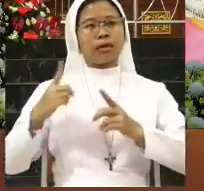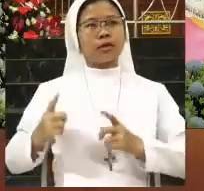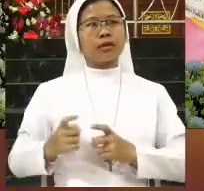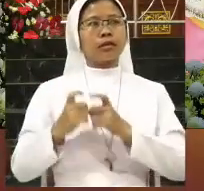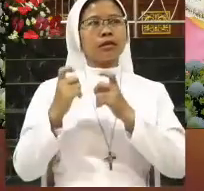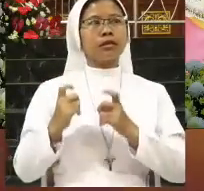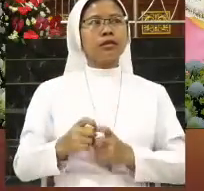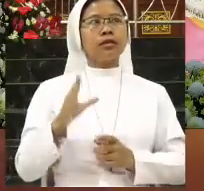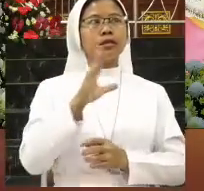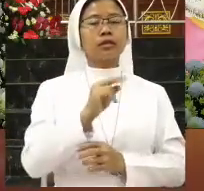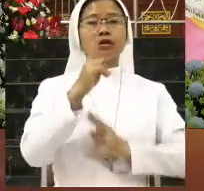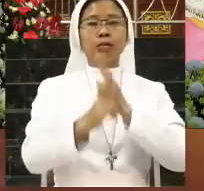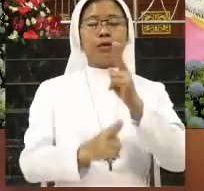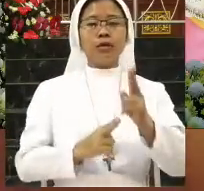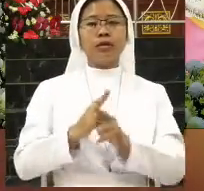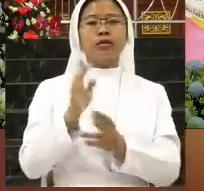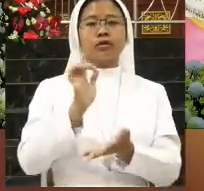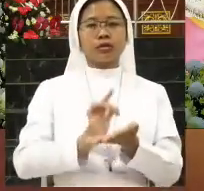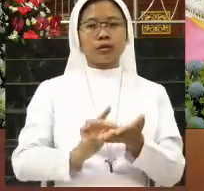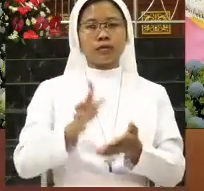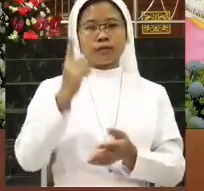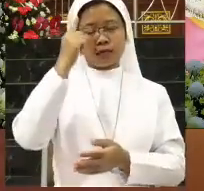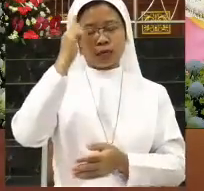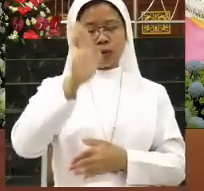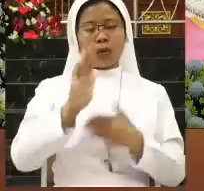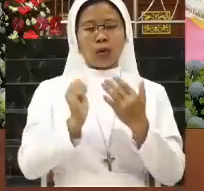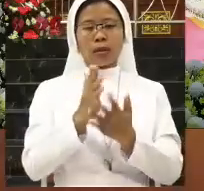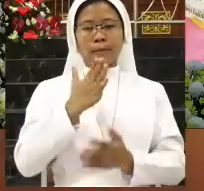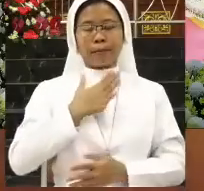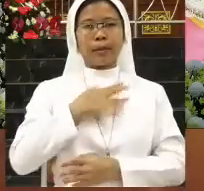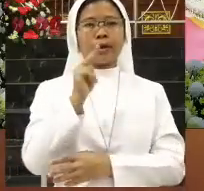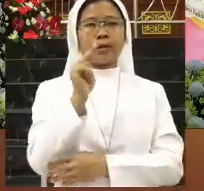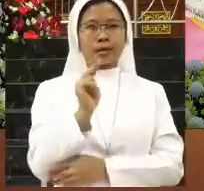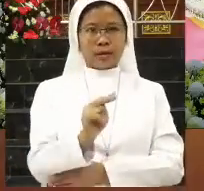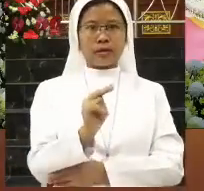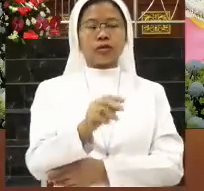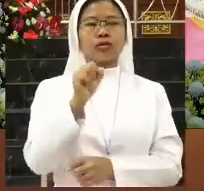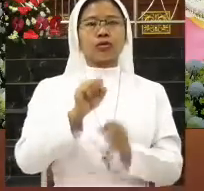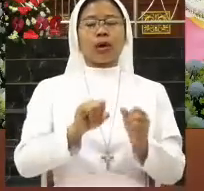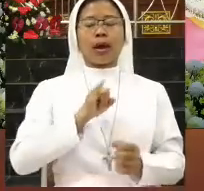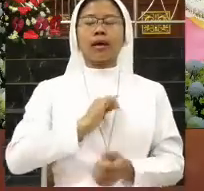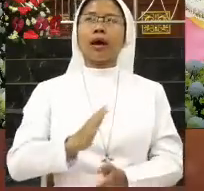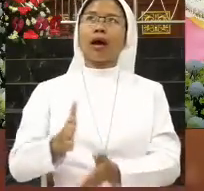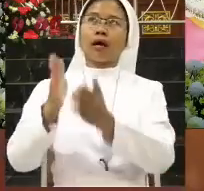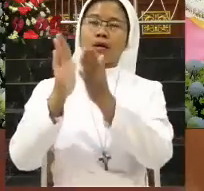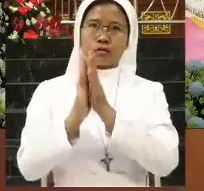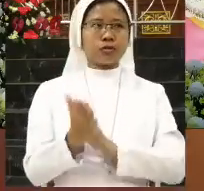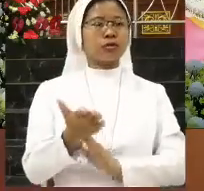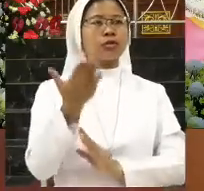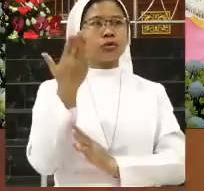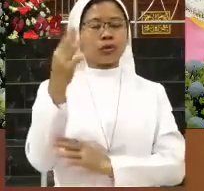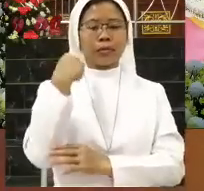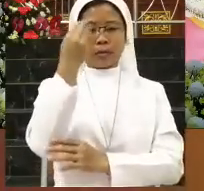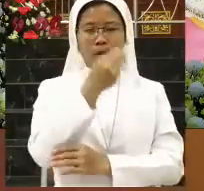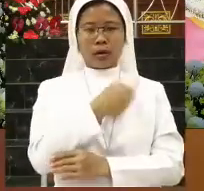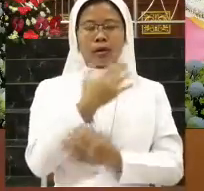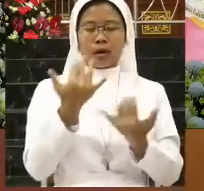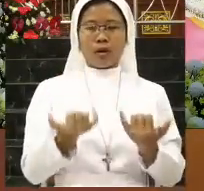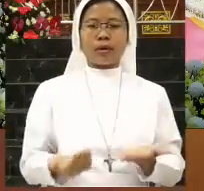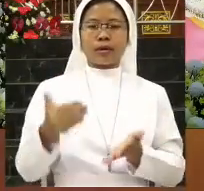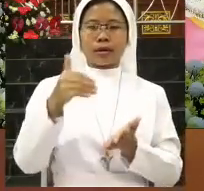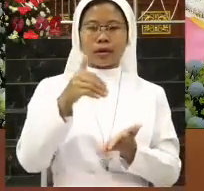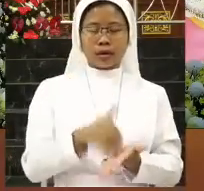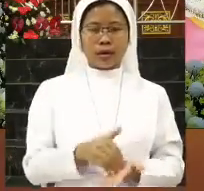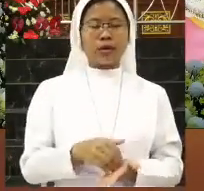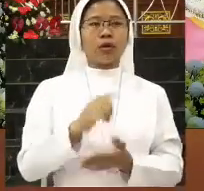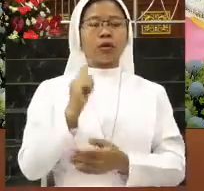as a universal remedy for all my needs. Therefore, I beseech you, time and again, and frequently